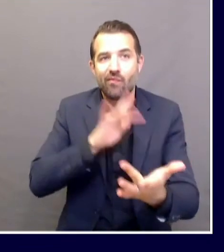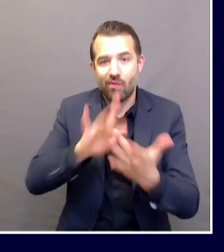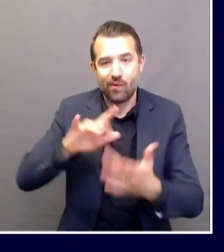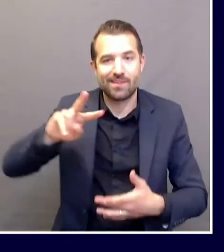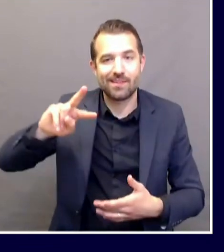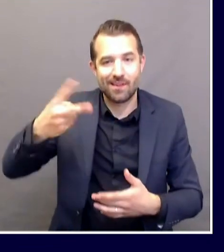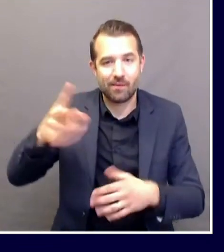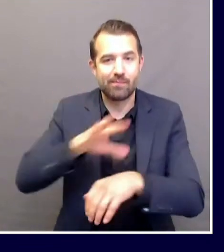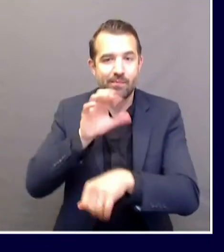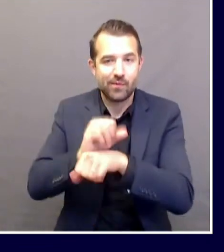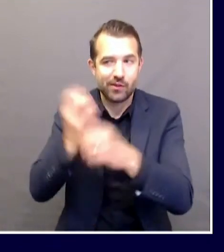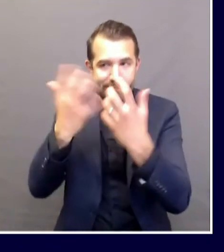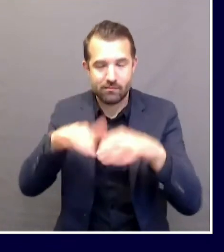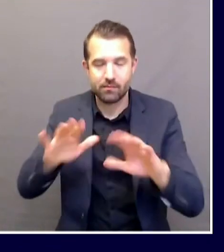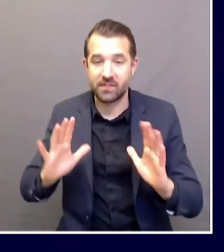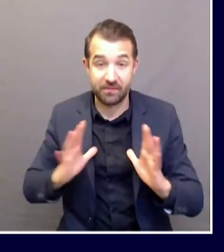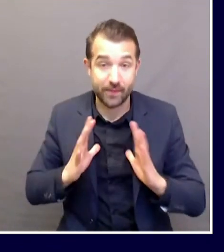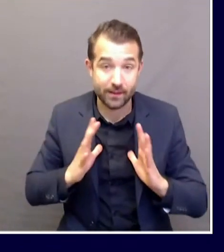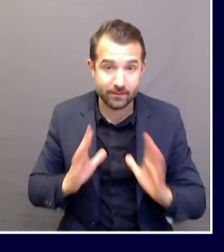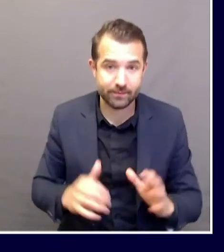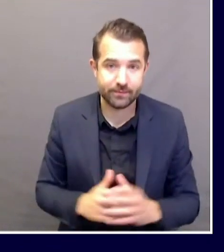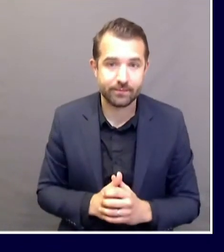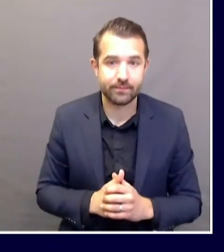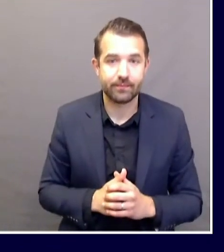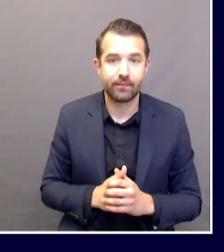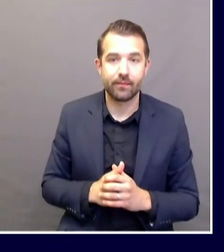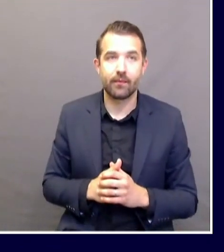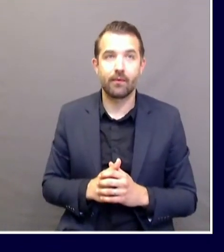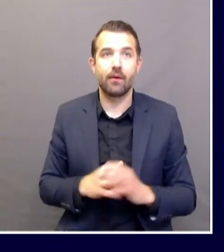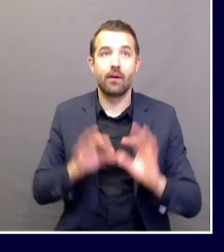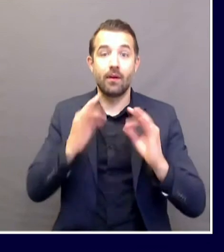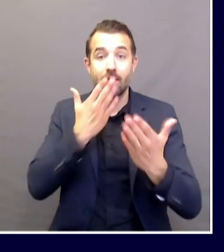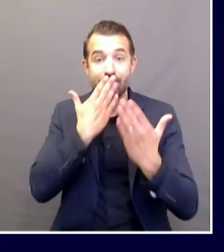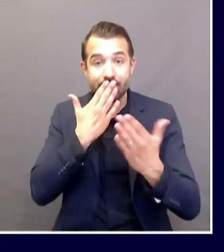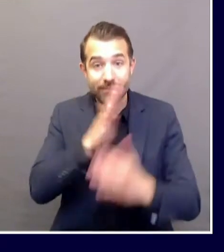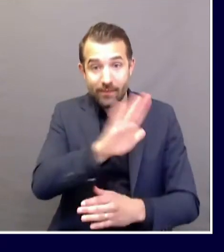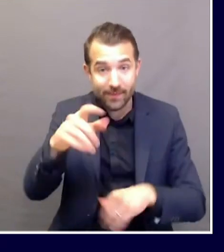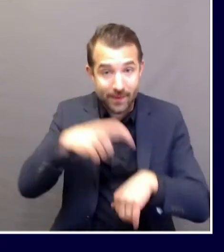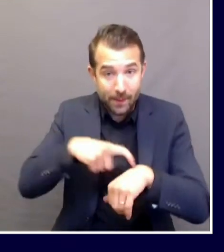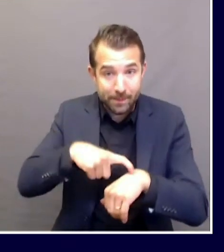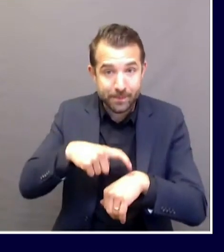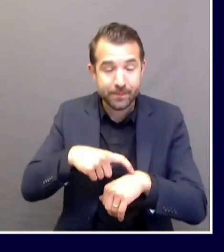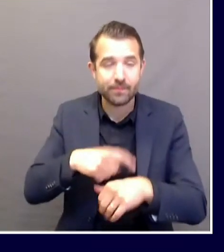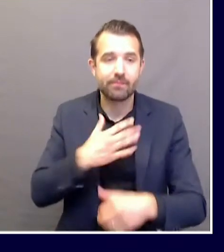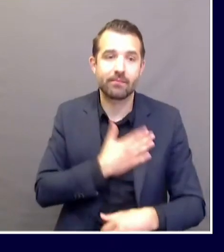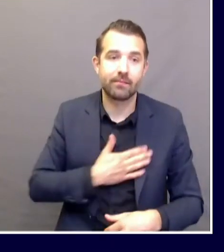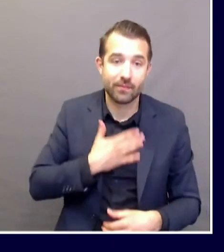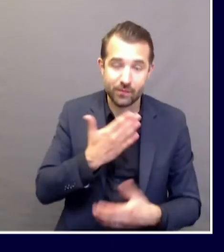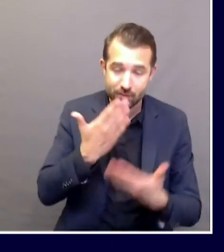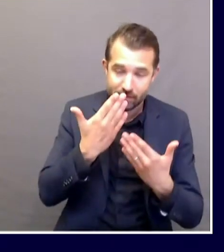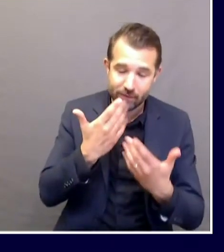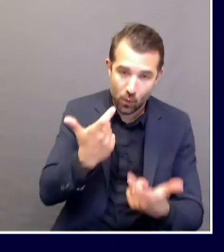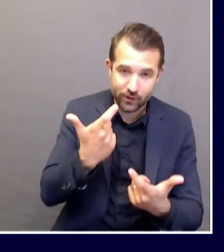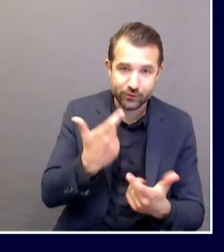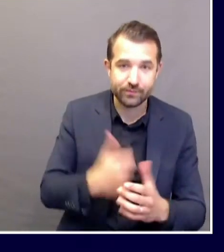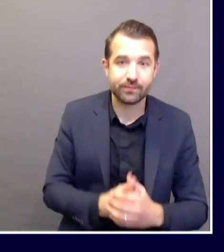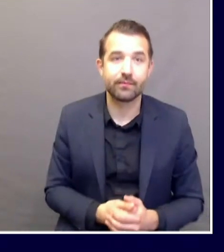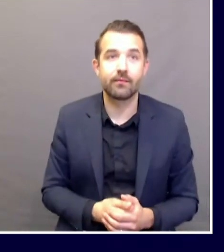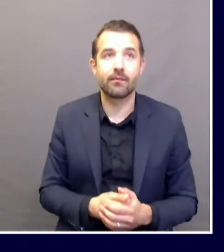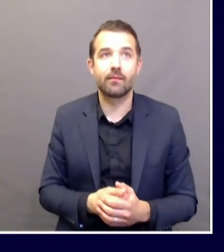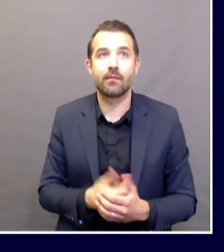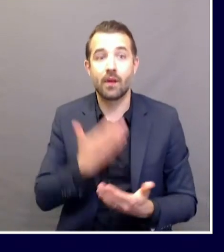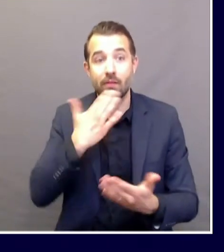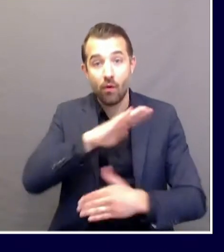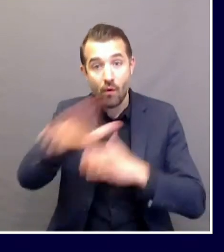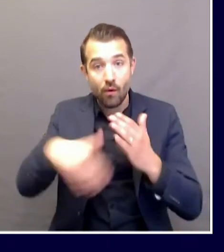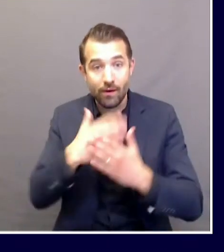that, I wanted to thank everybody for your time today. Really appreciate everyone tuning in. Thanks as always to all of our colleagues in the media for the great